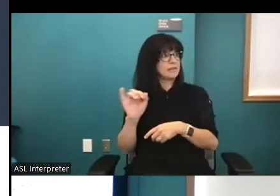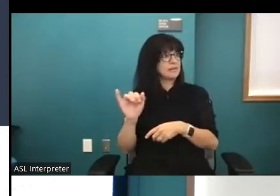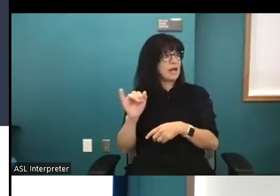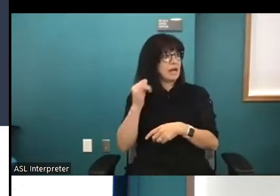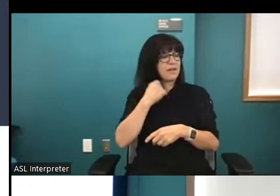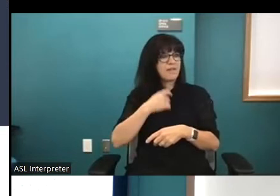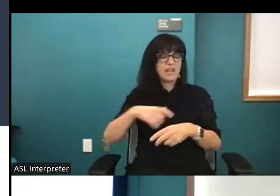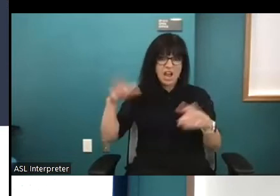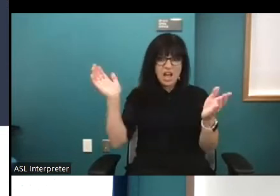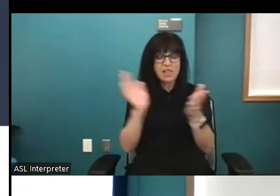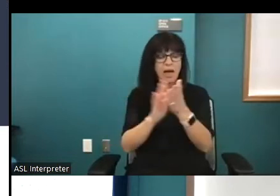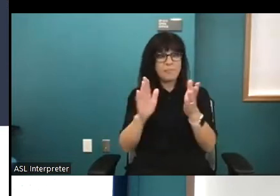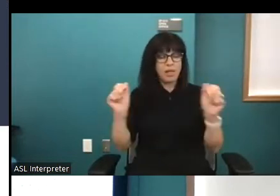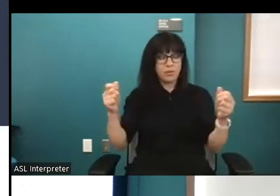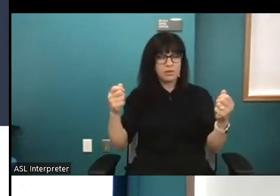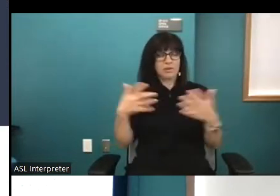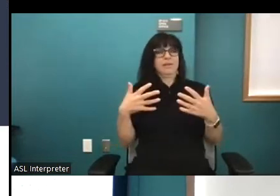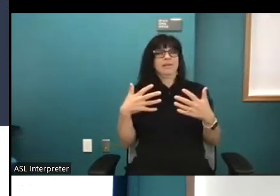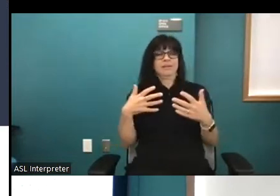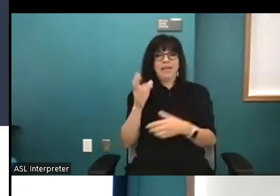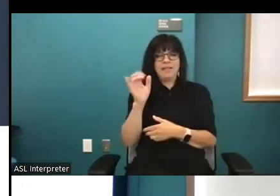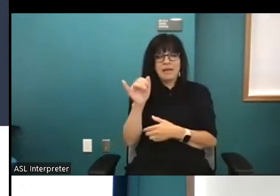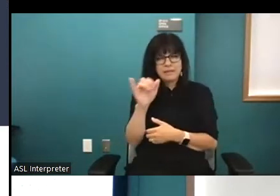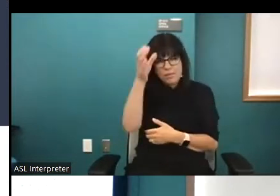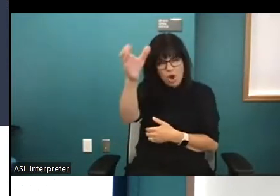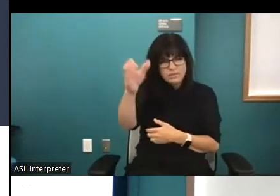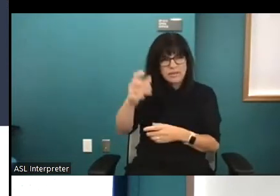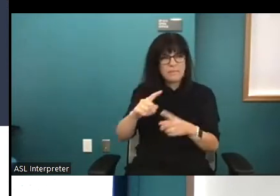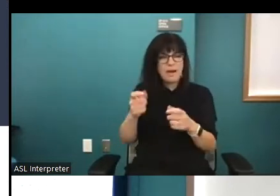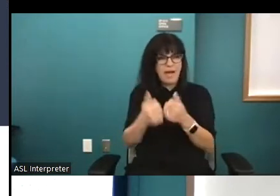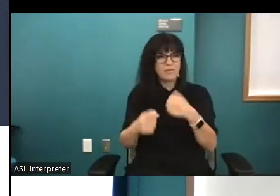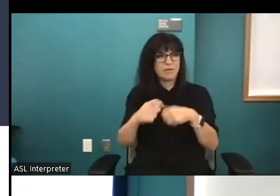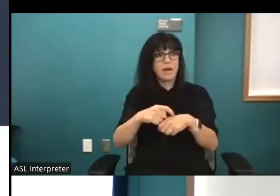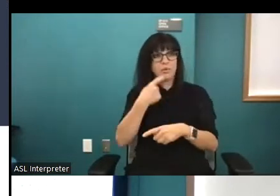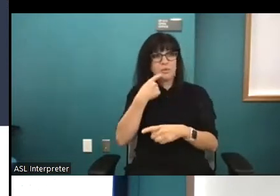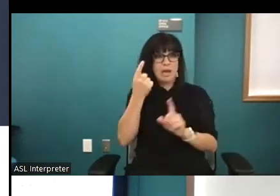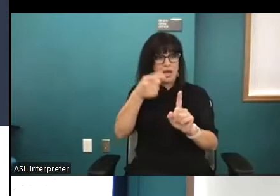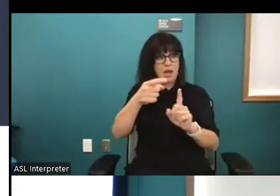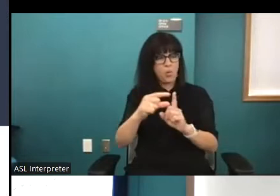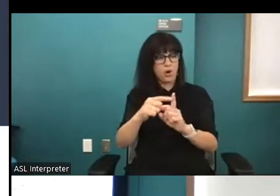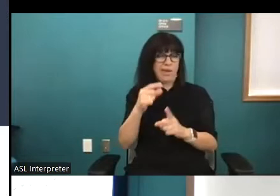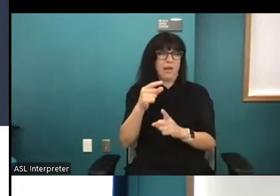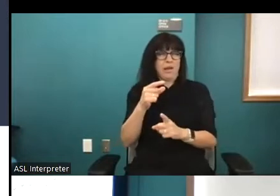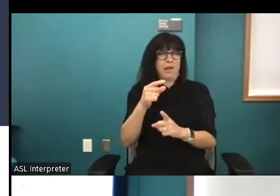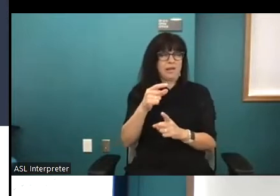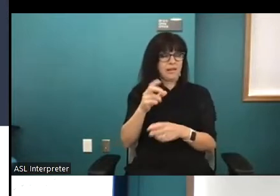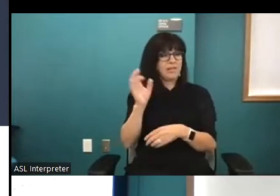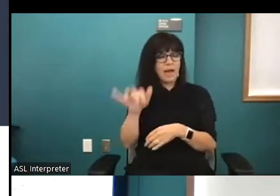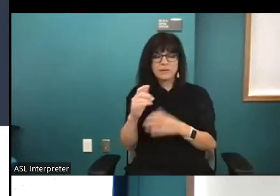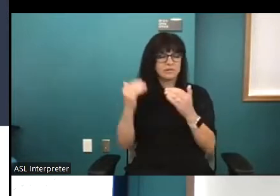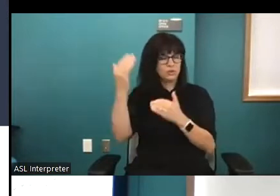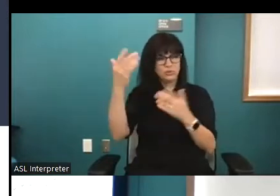did a big clap, some of you go like that. It's the same idea, but it's just like every time you say a word, they go like that. That's too